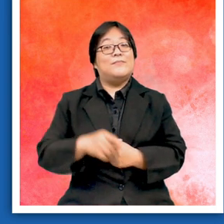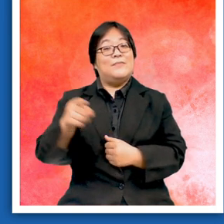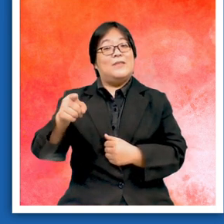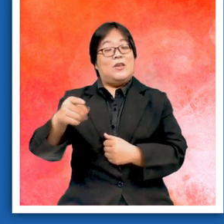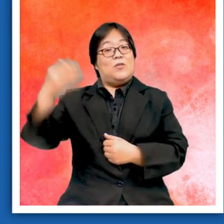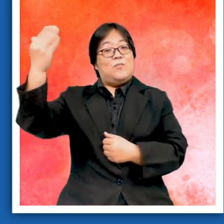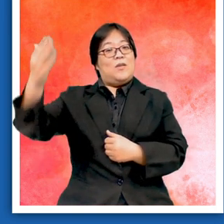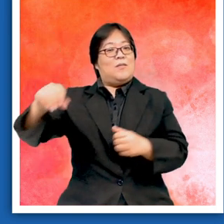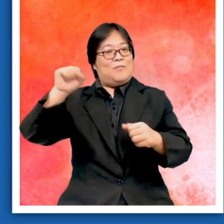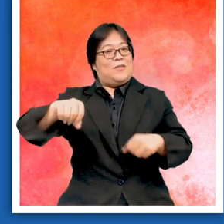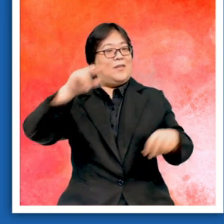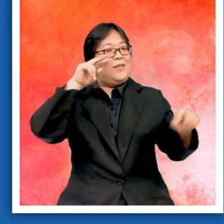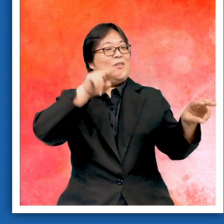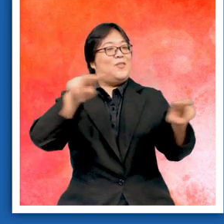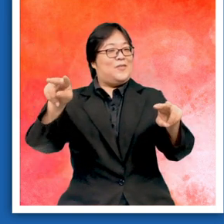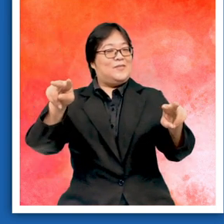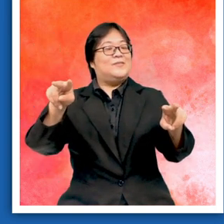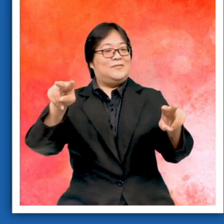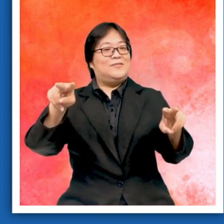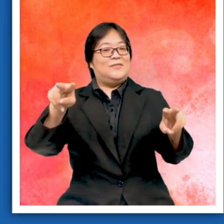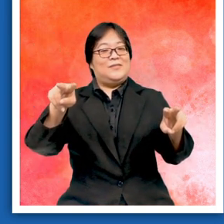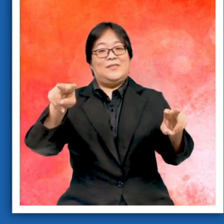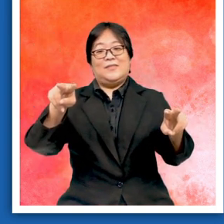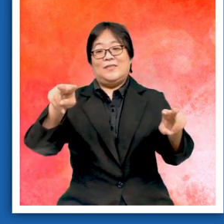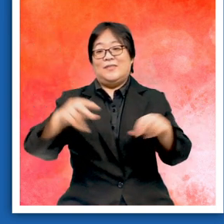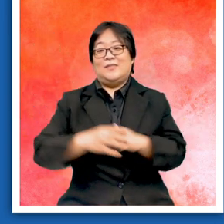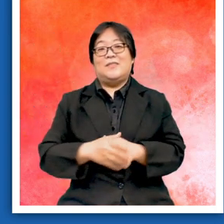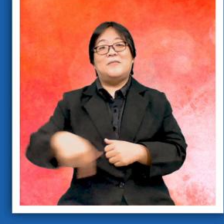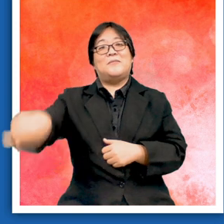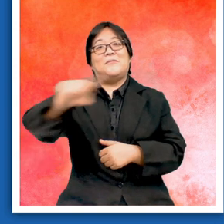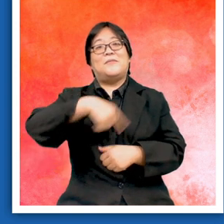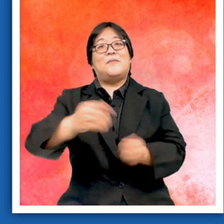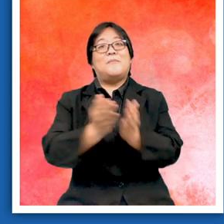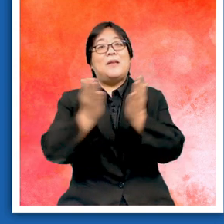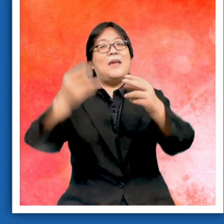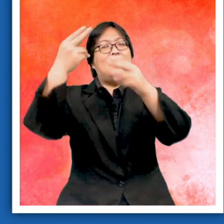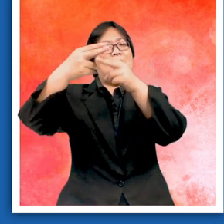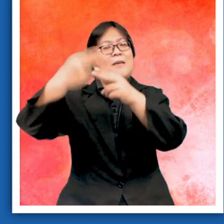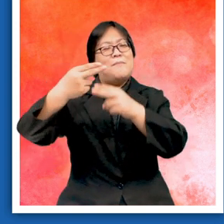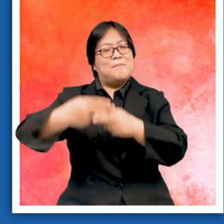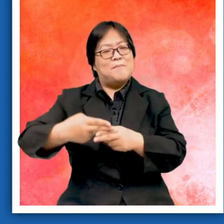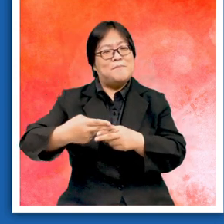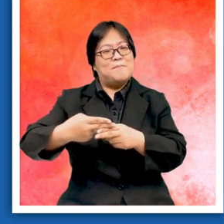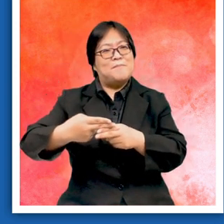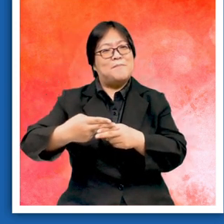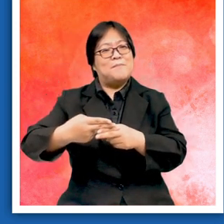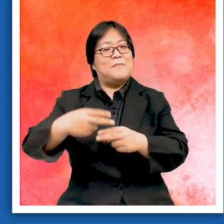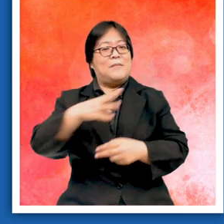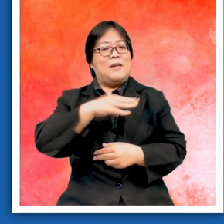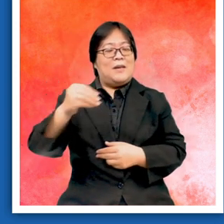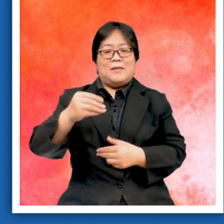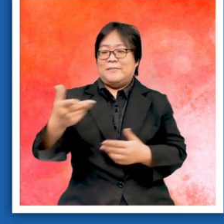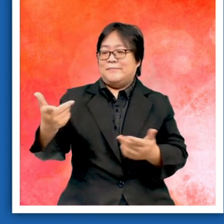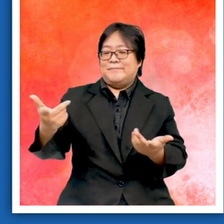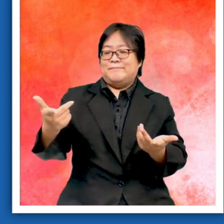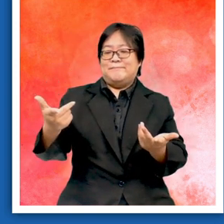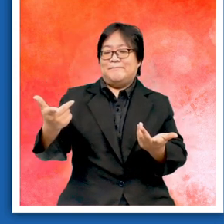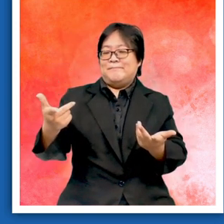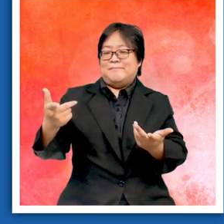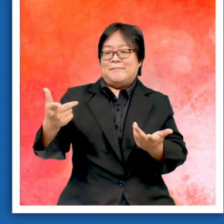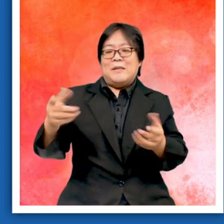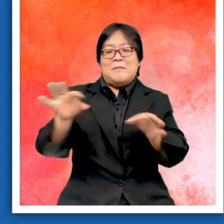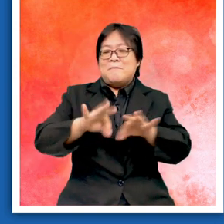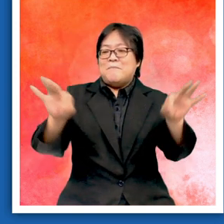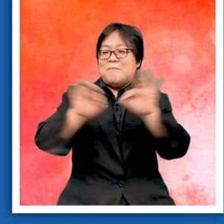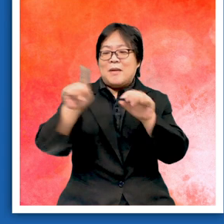instructor will be able to see the student name list and the priority.